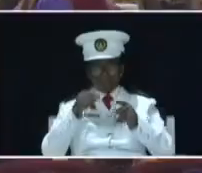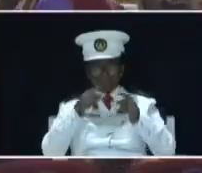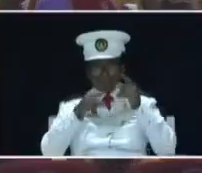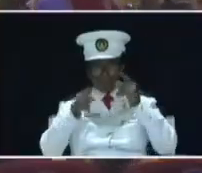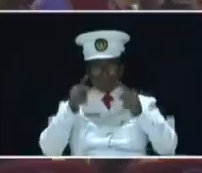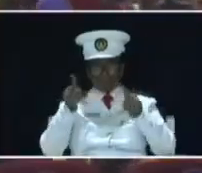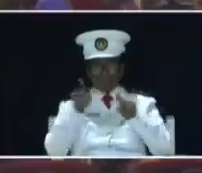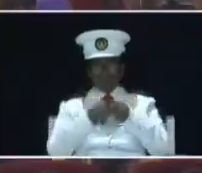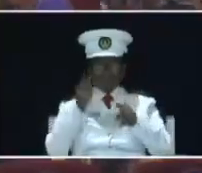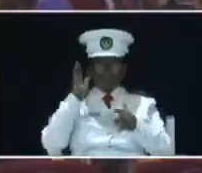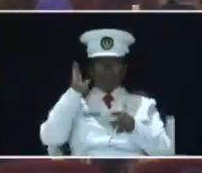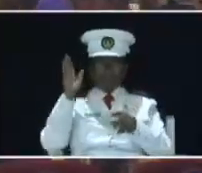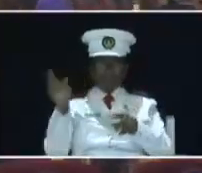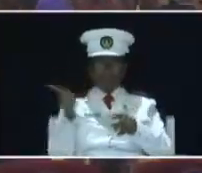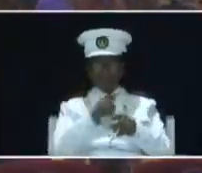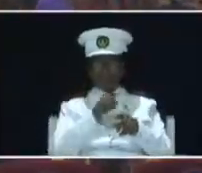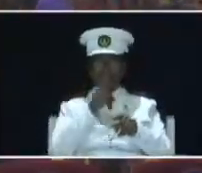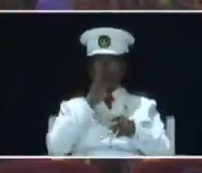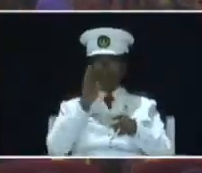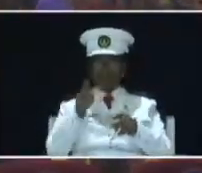ministers.